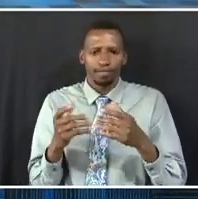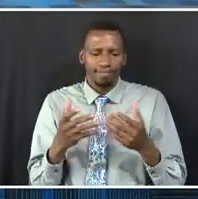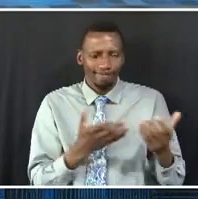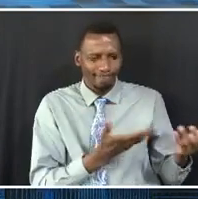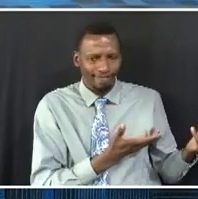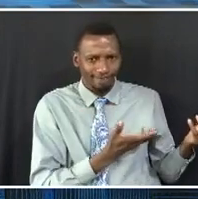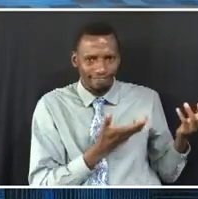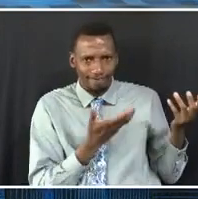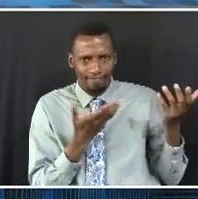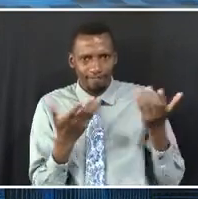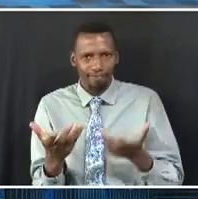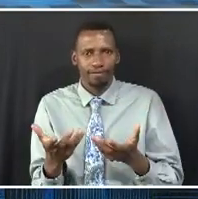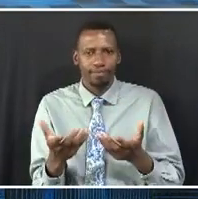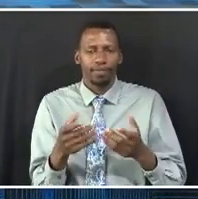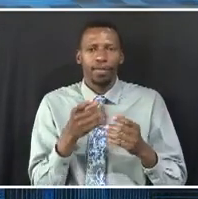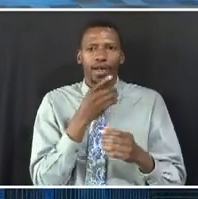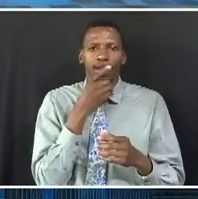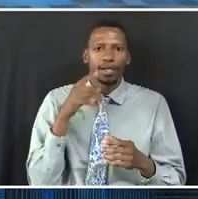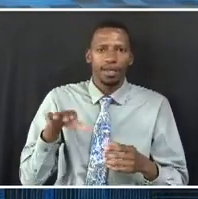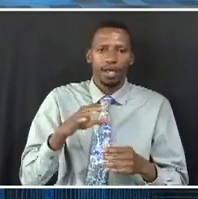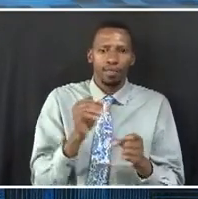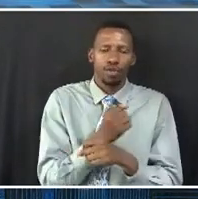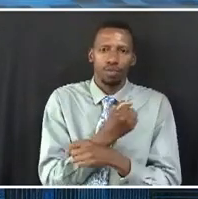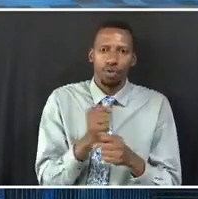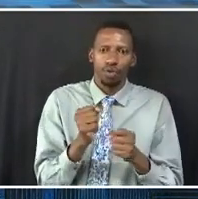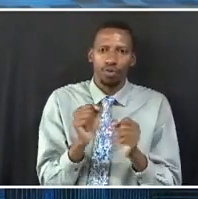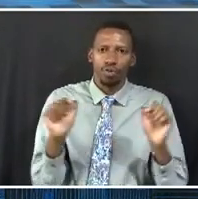desert and you are unable to deliver us?